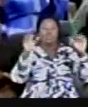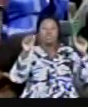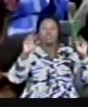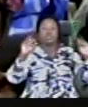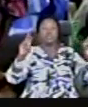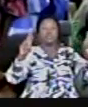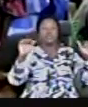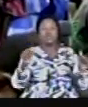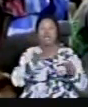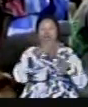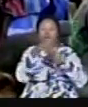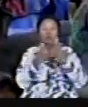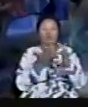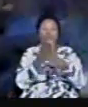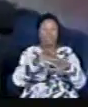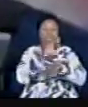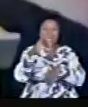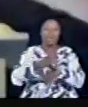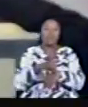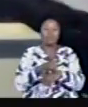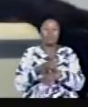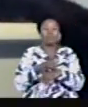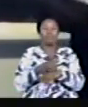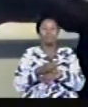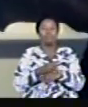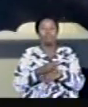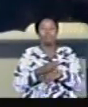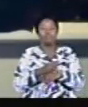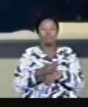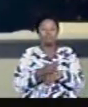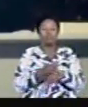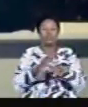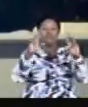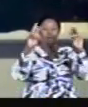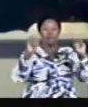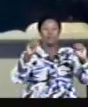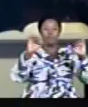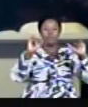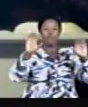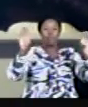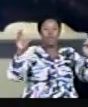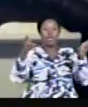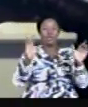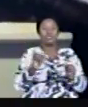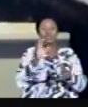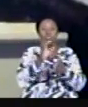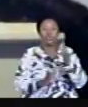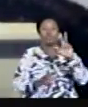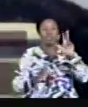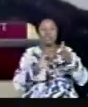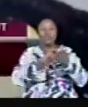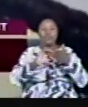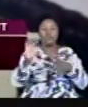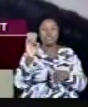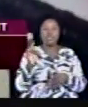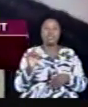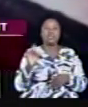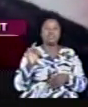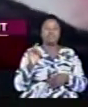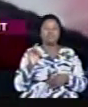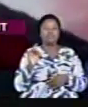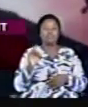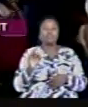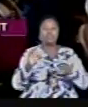part of the earth. Look at Micah chapter 3, verse 8.